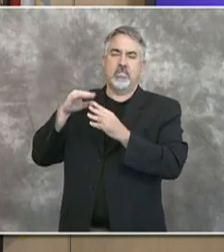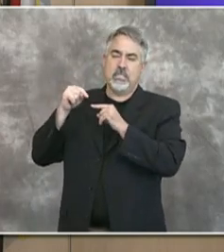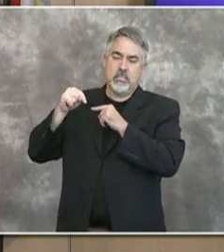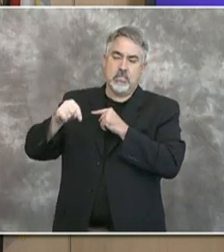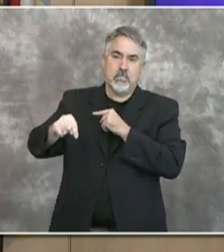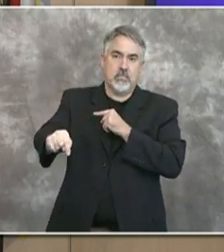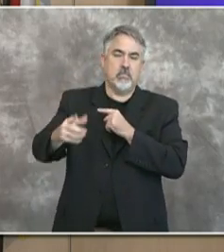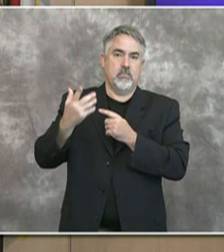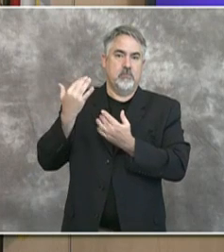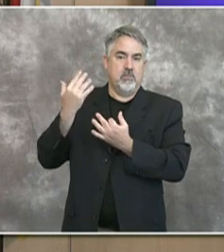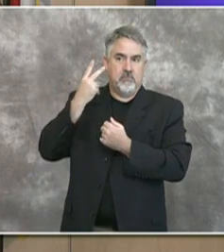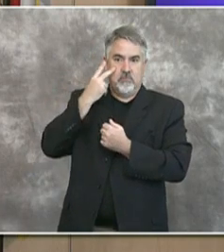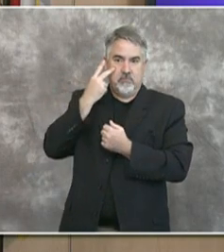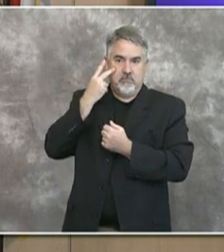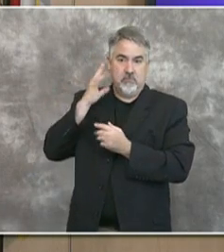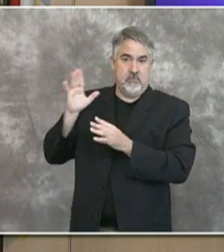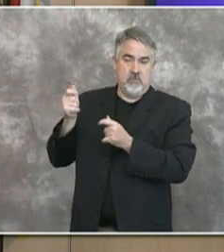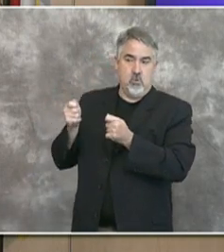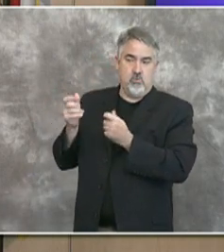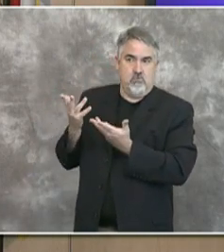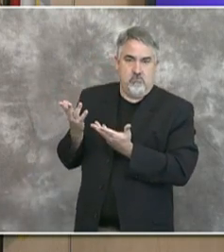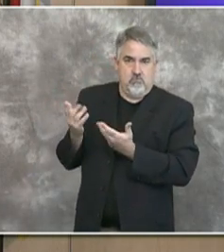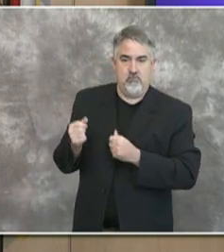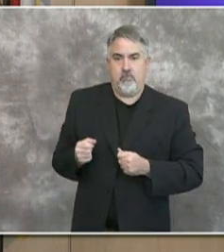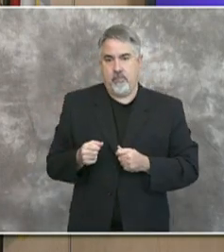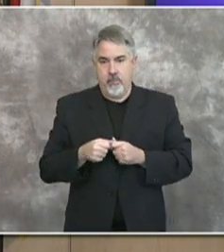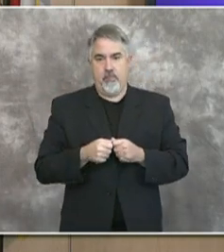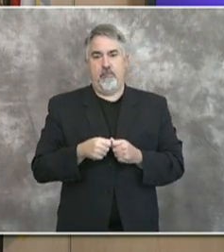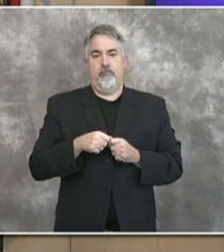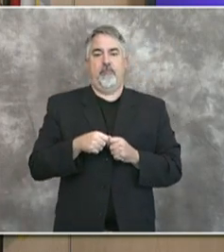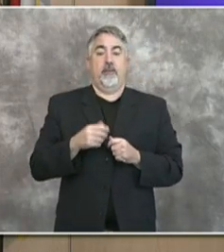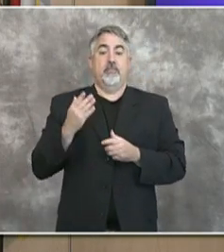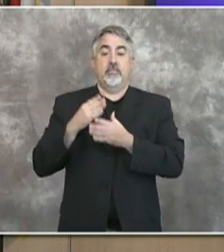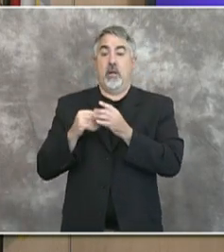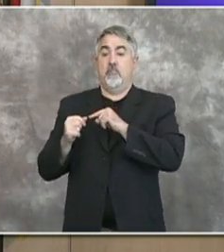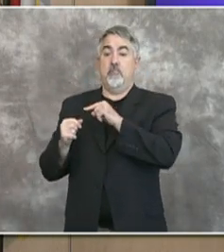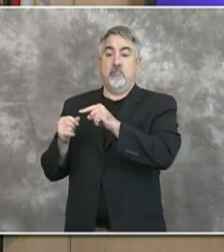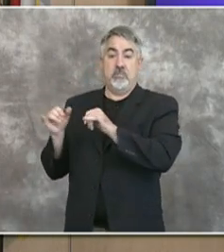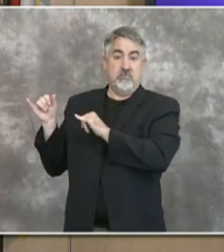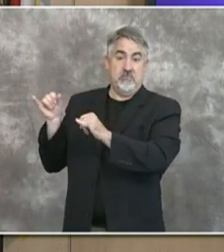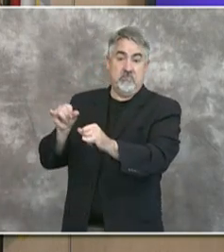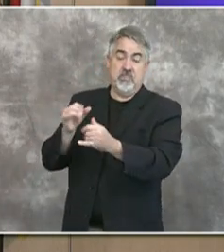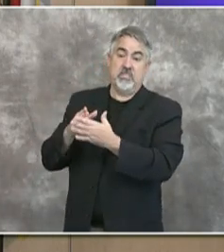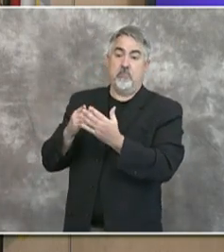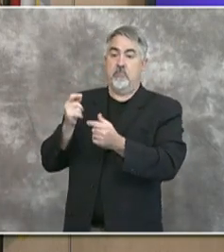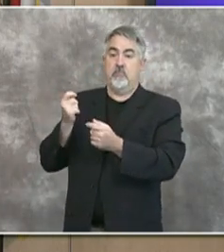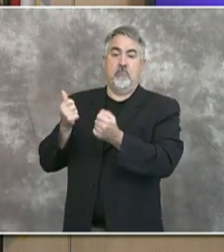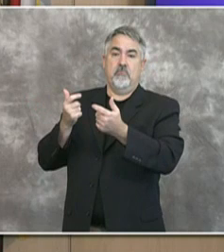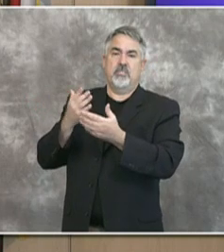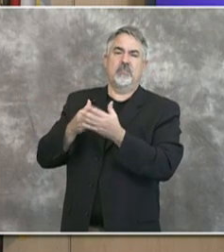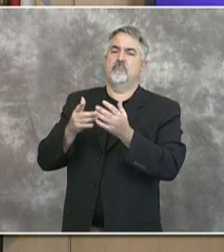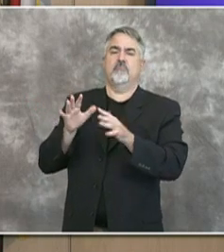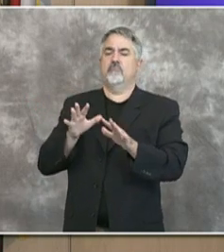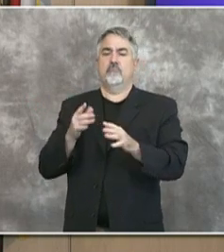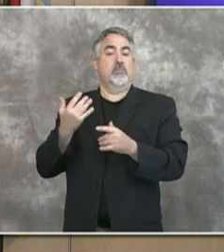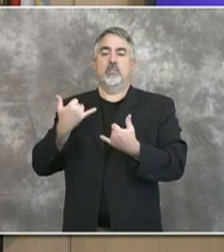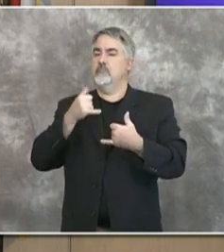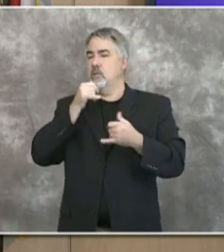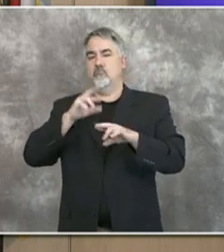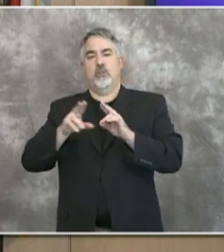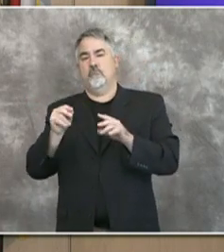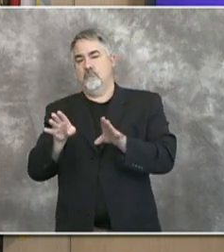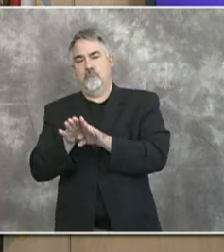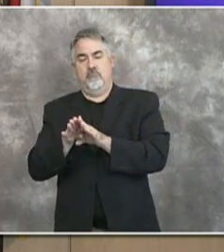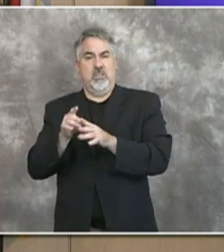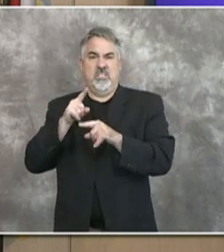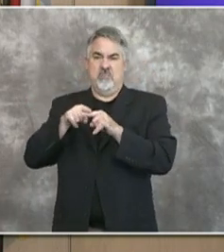more restrictive, but not less restrictive. Some cities may do it right away, and some may choose to wait. So before you head out to your local beach